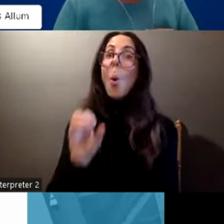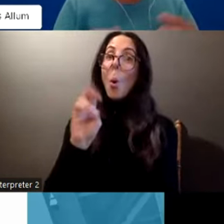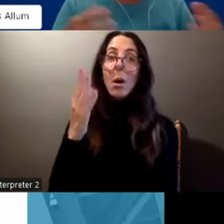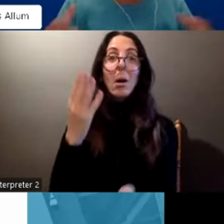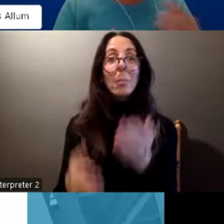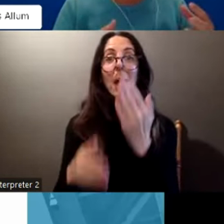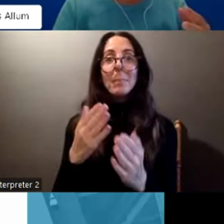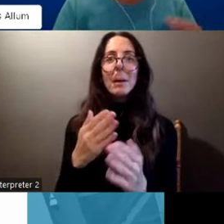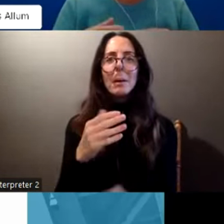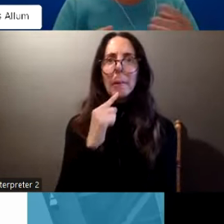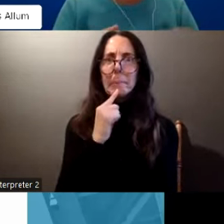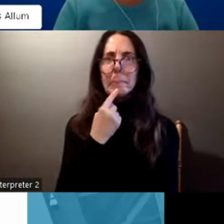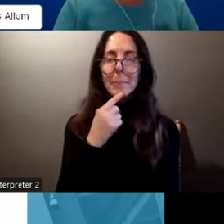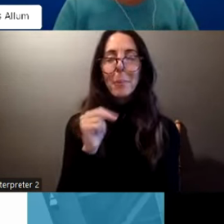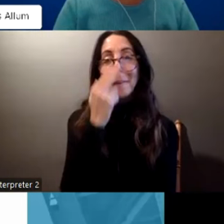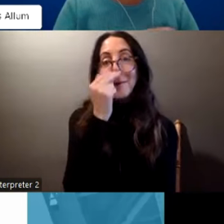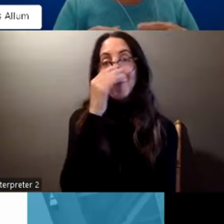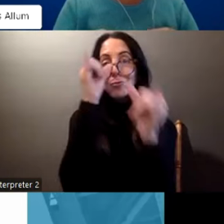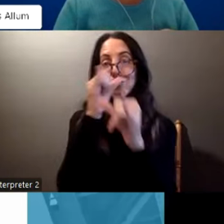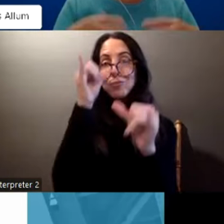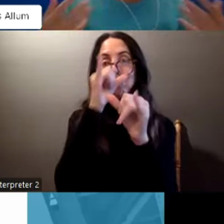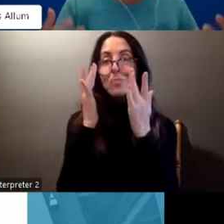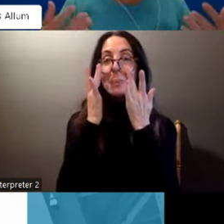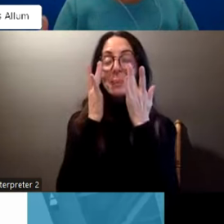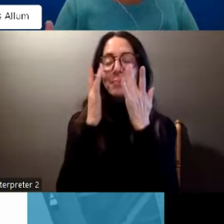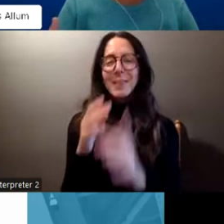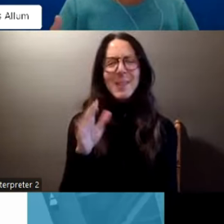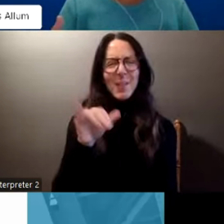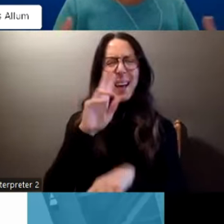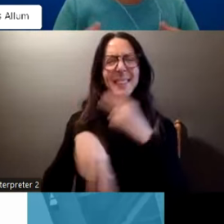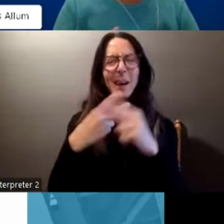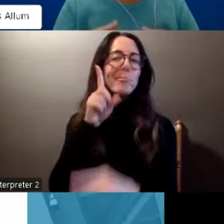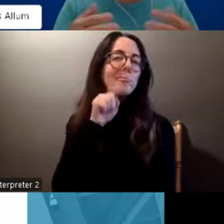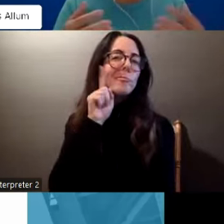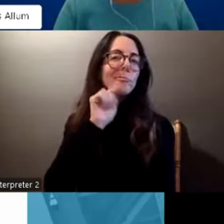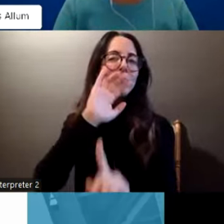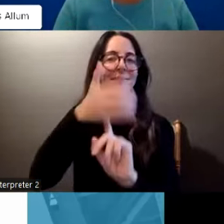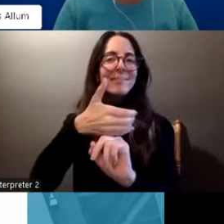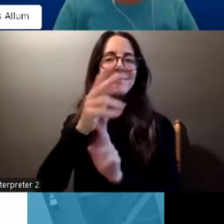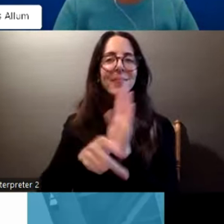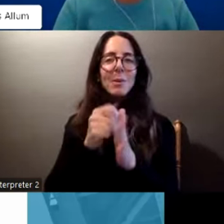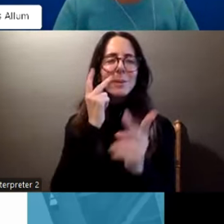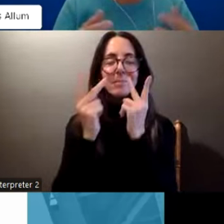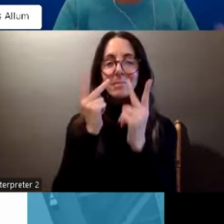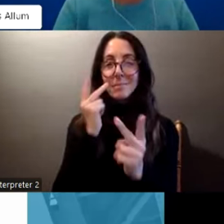So you'll see different types of these types of videos popping up. But they're also